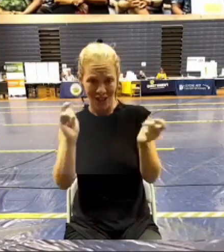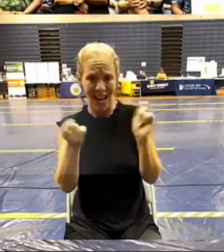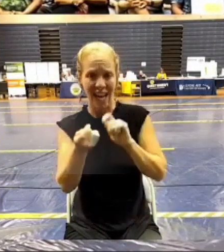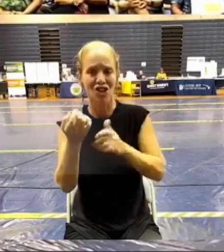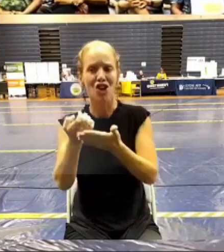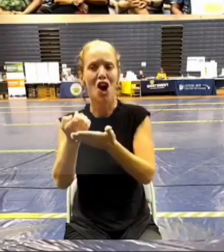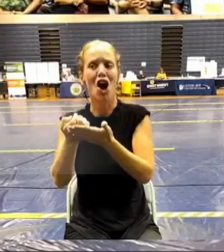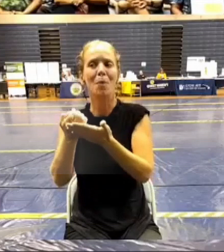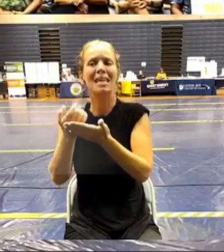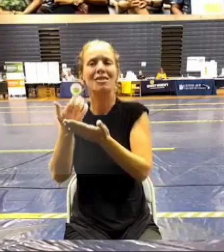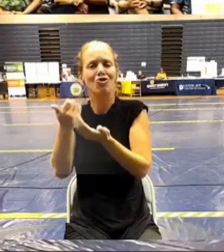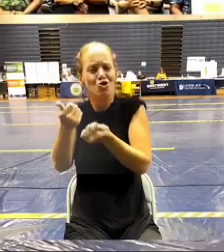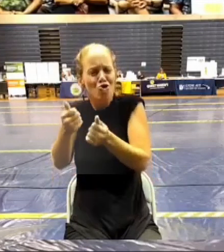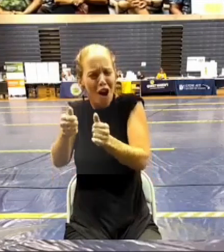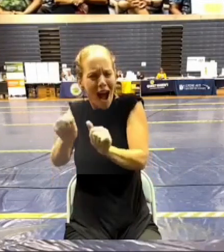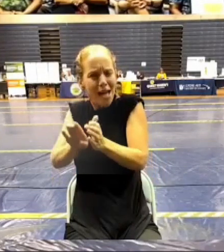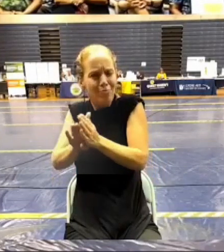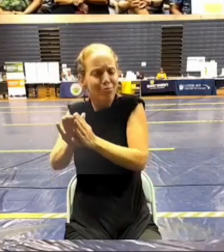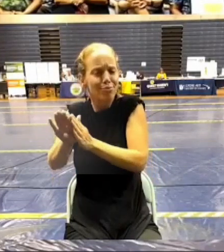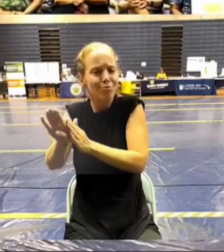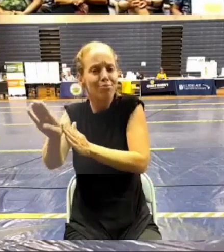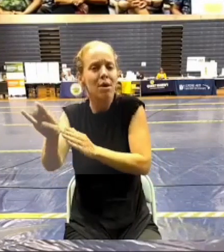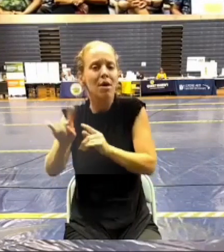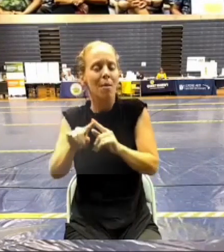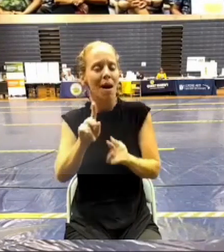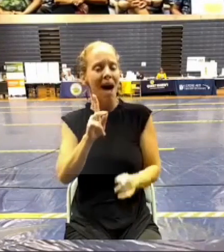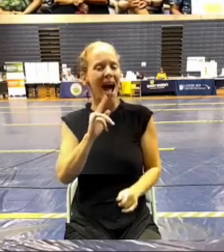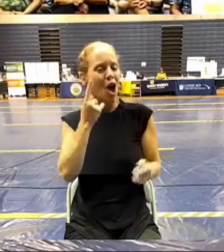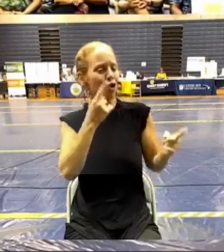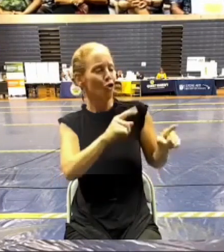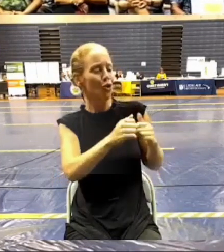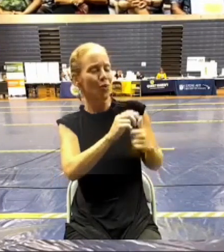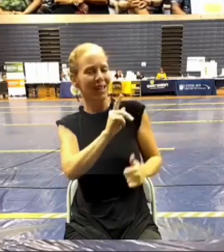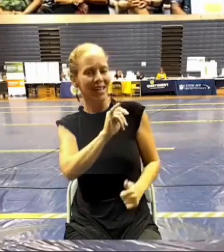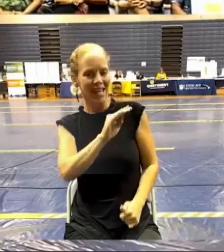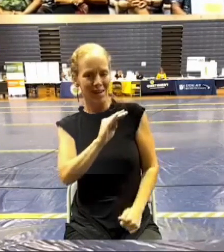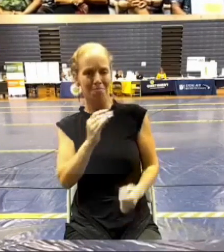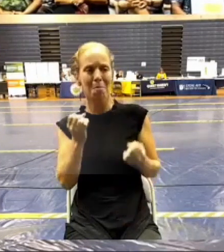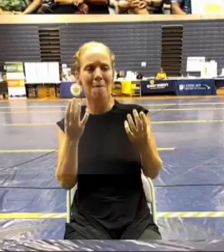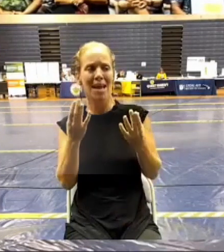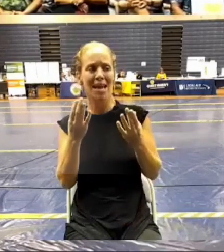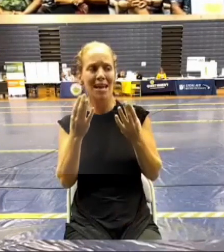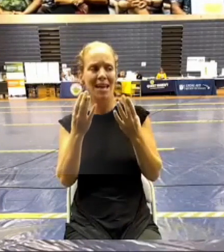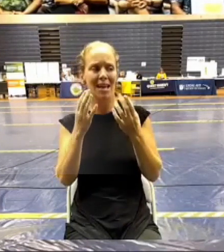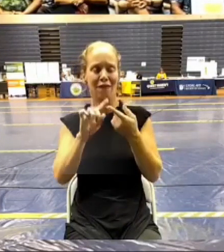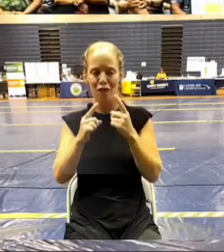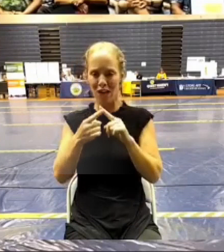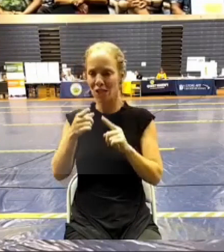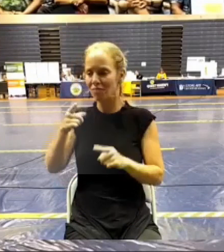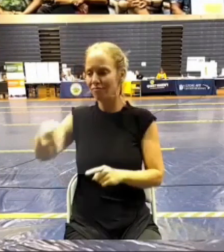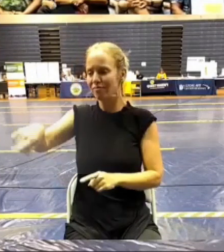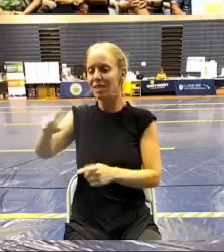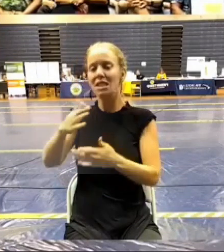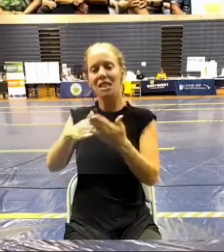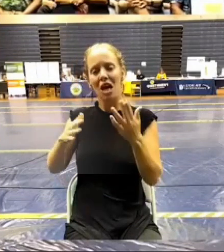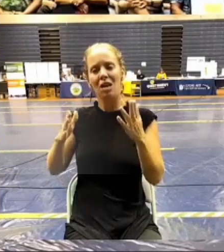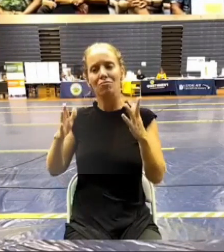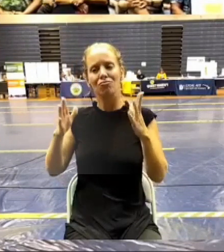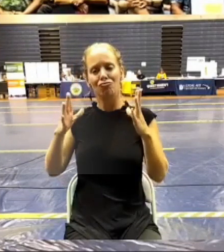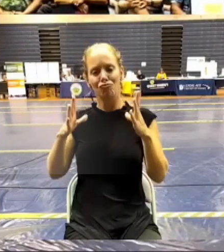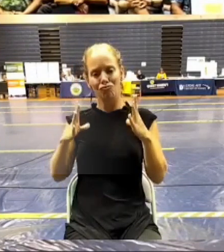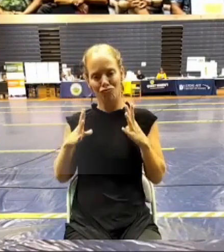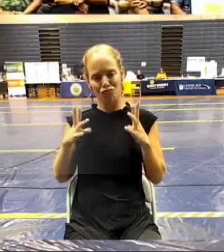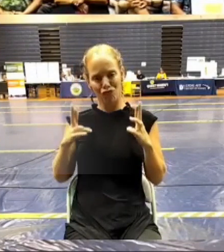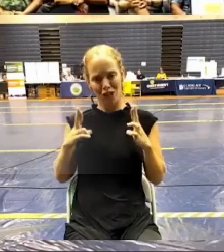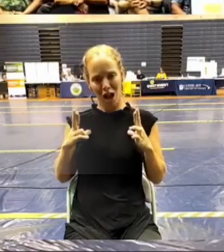like echo to what Kim had said, and the same thing with me, because I have a lot of friends, Rotarian friends, that would like to come here, but out